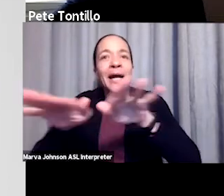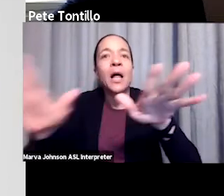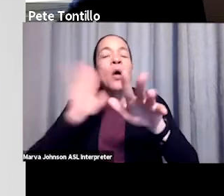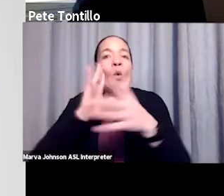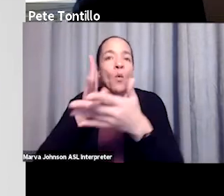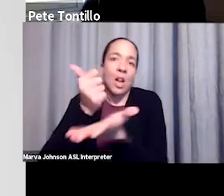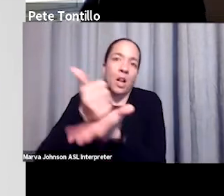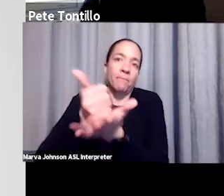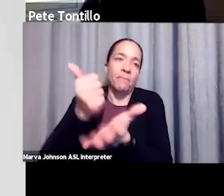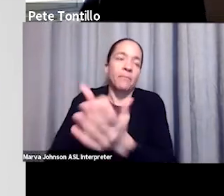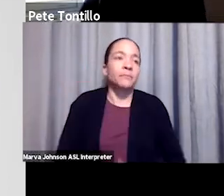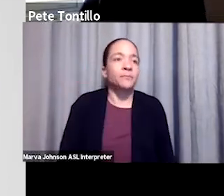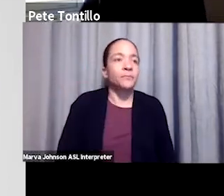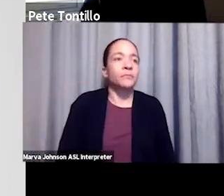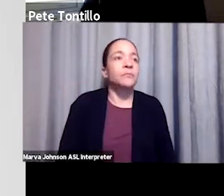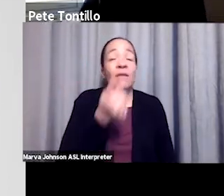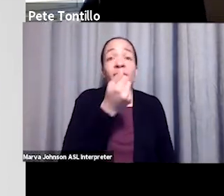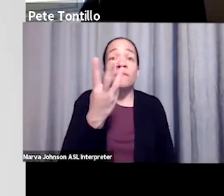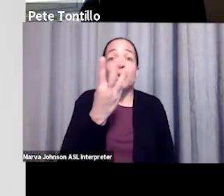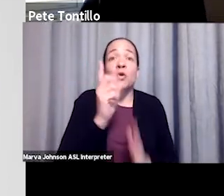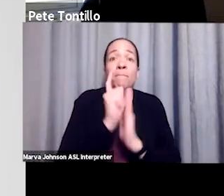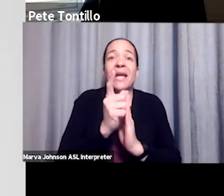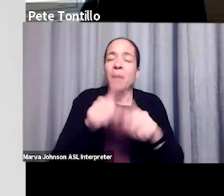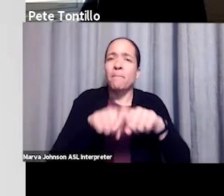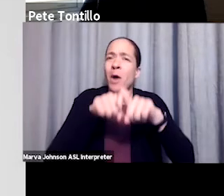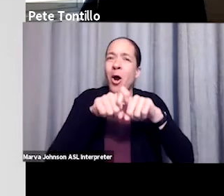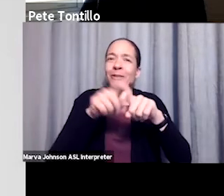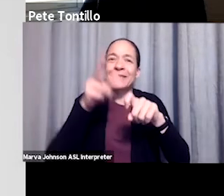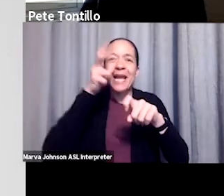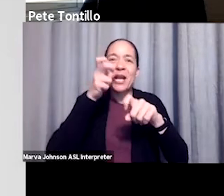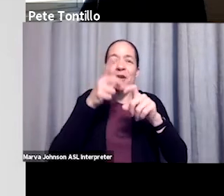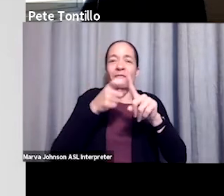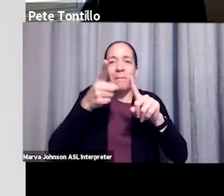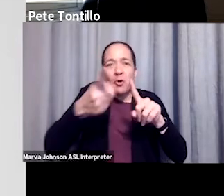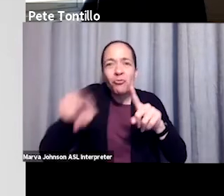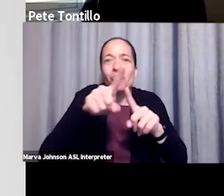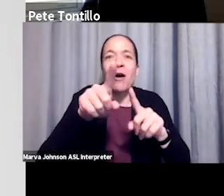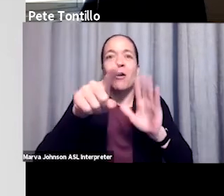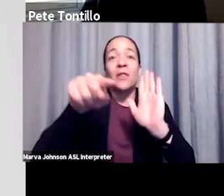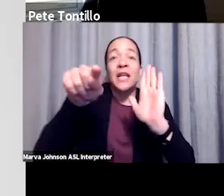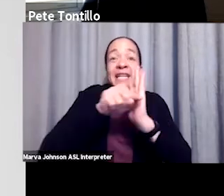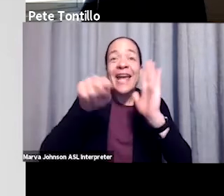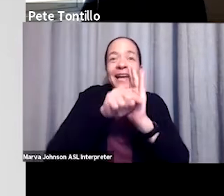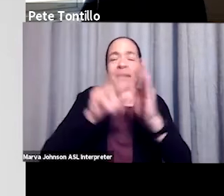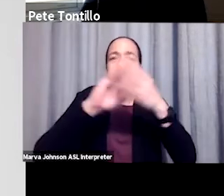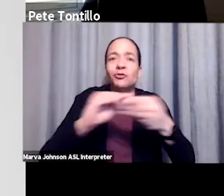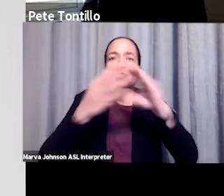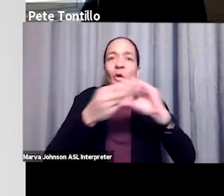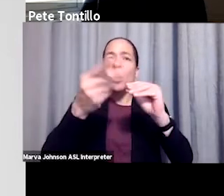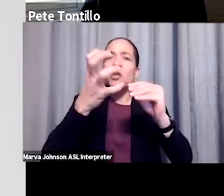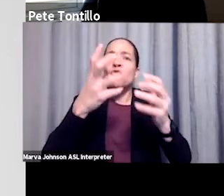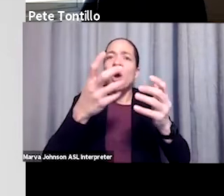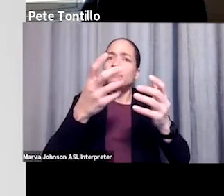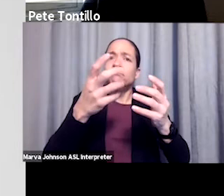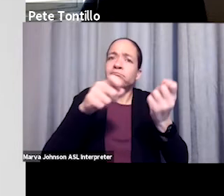So for a couple minutes, we want to pause and hear from you all now about the negative narratives that you want to disrupt in your work, whatever they may